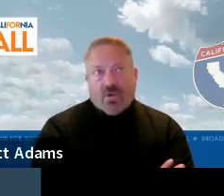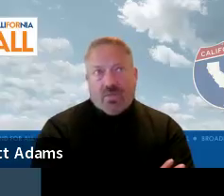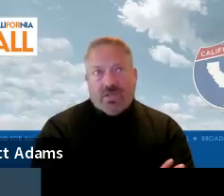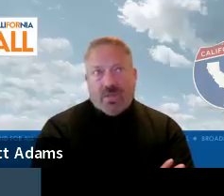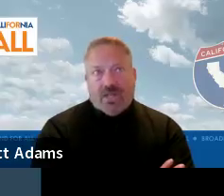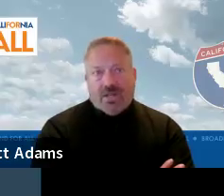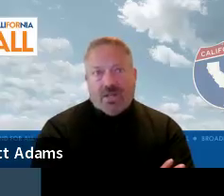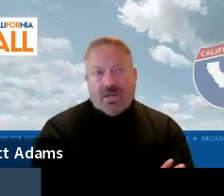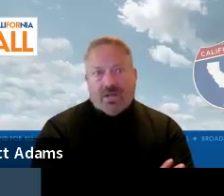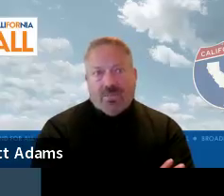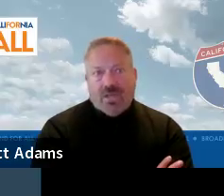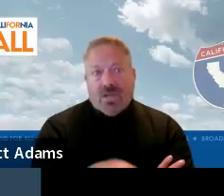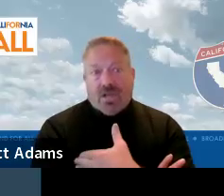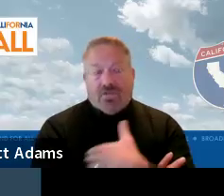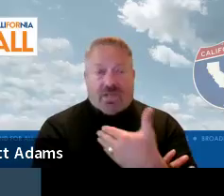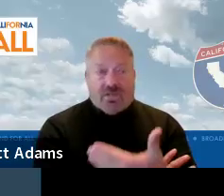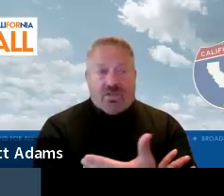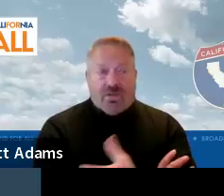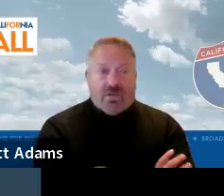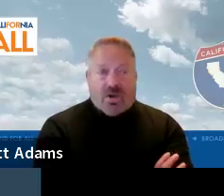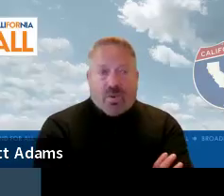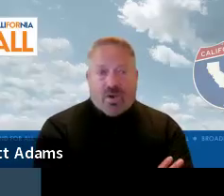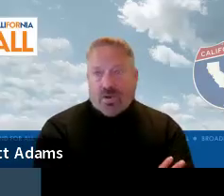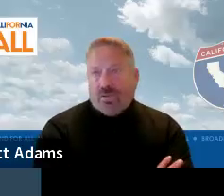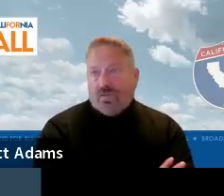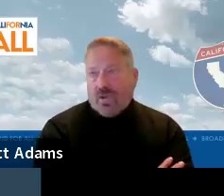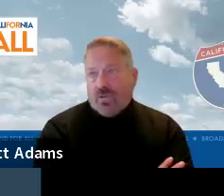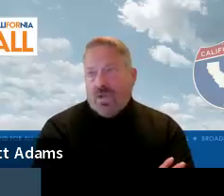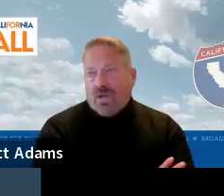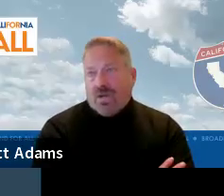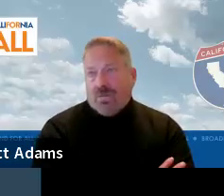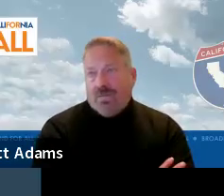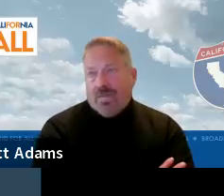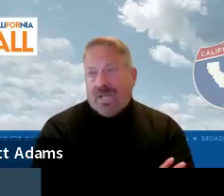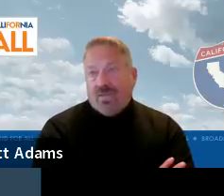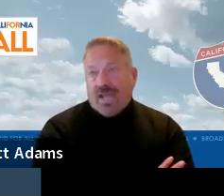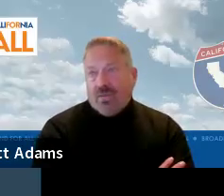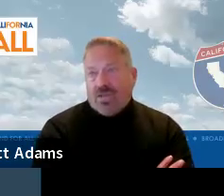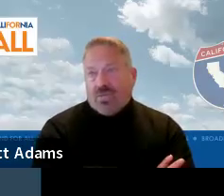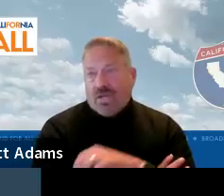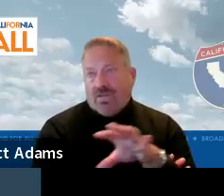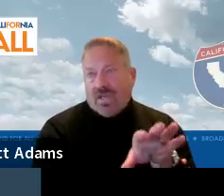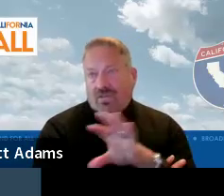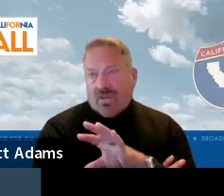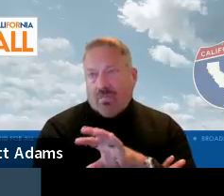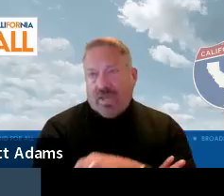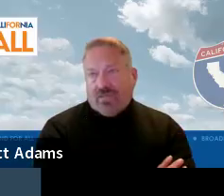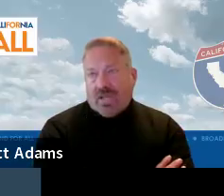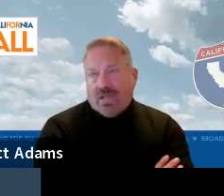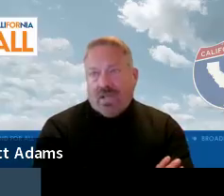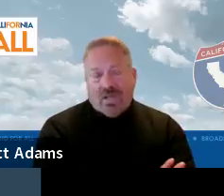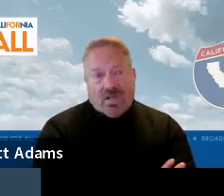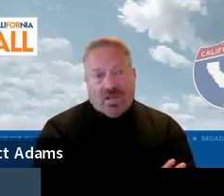back and forth between us and you, our partners. So because of that, we just wanted to say